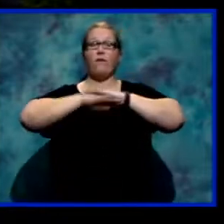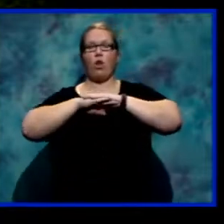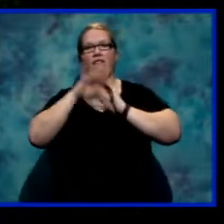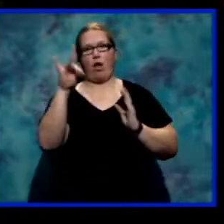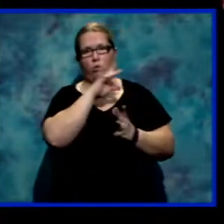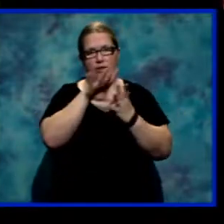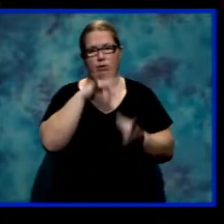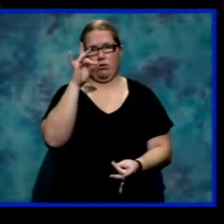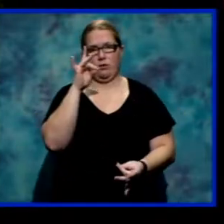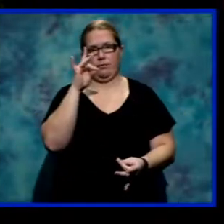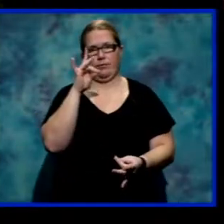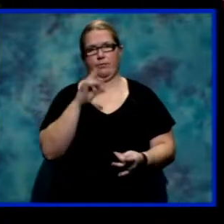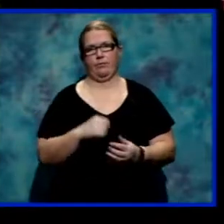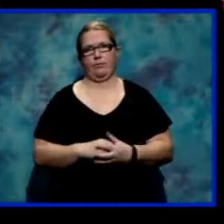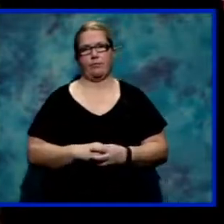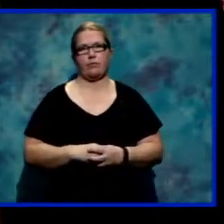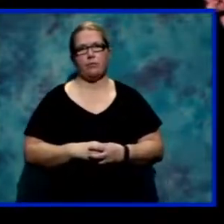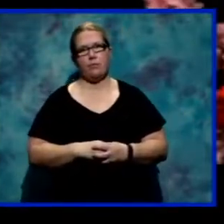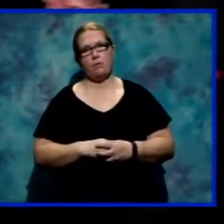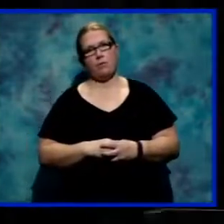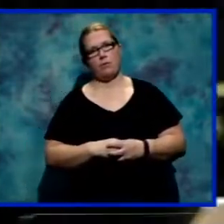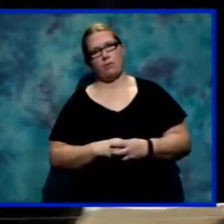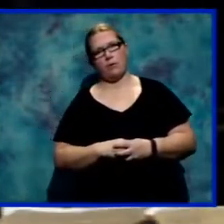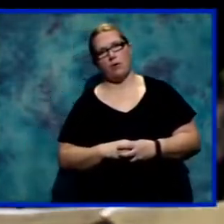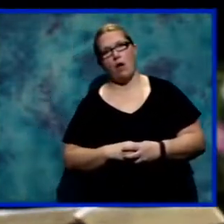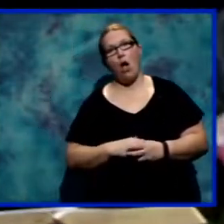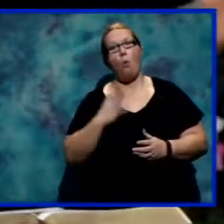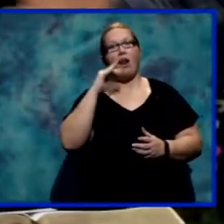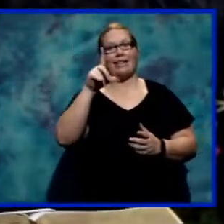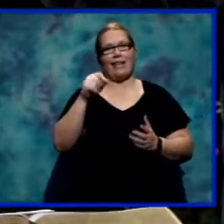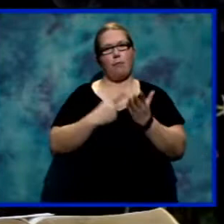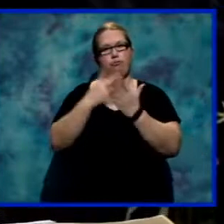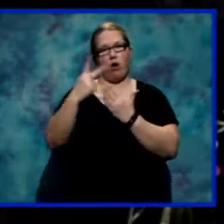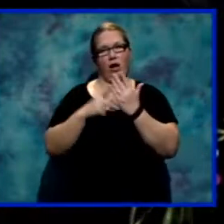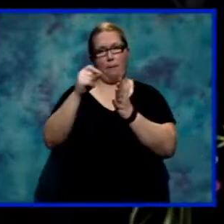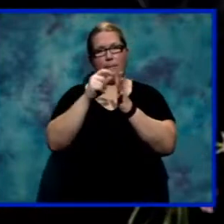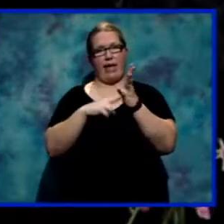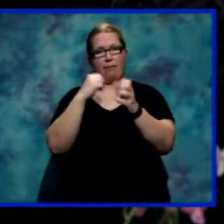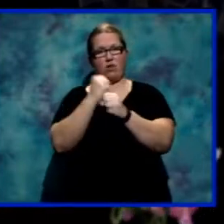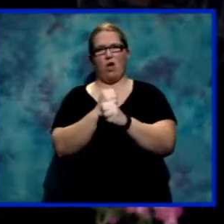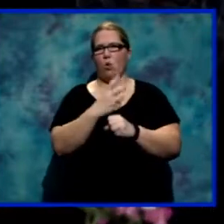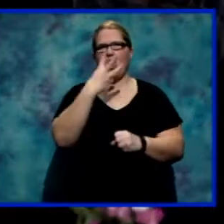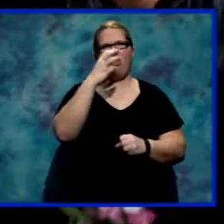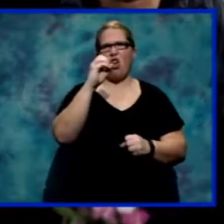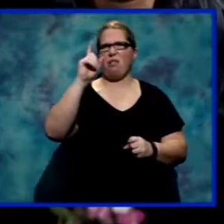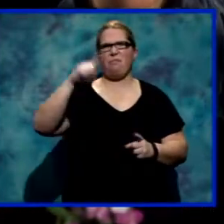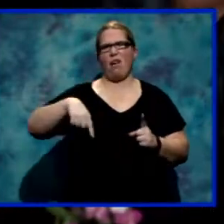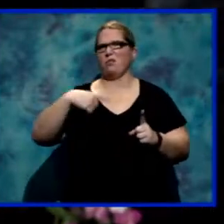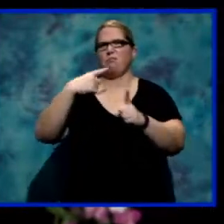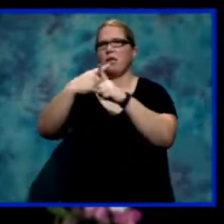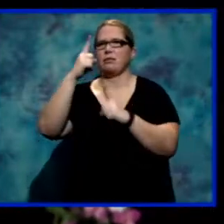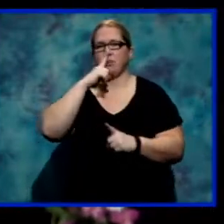Holy Spirit. When I did a program in PNG, and there's 30,000 plus people at the